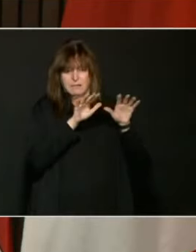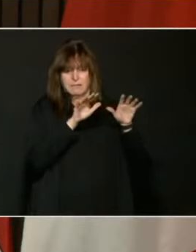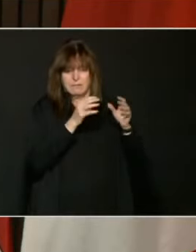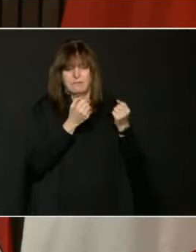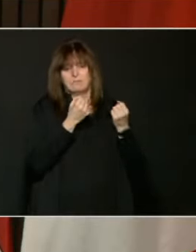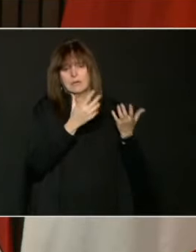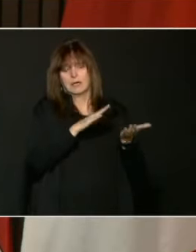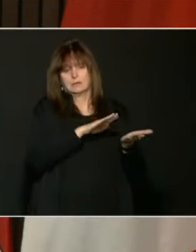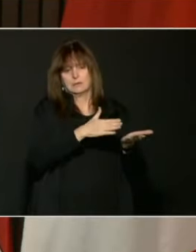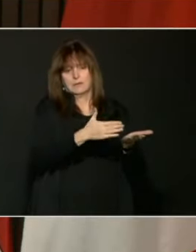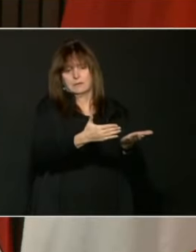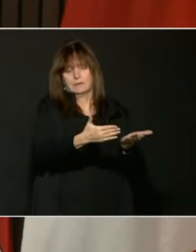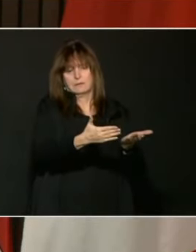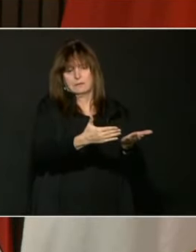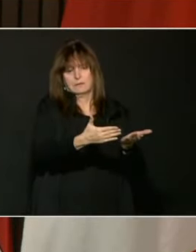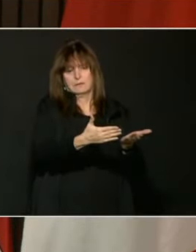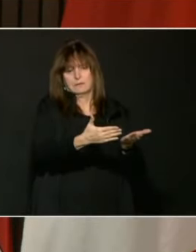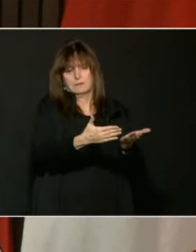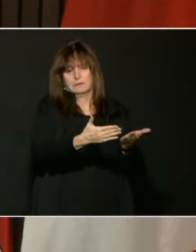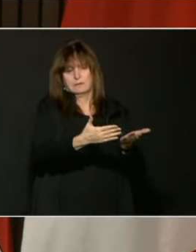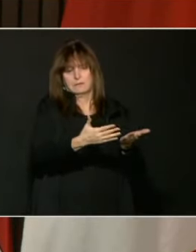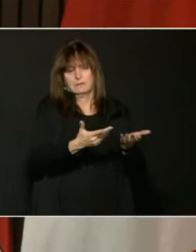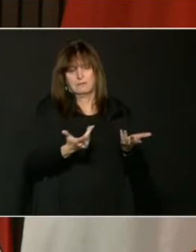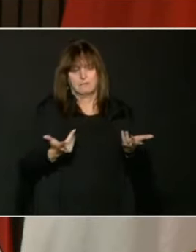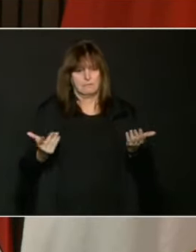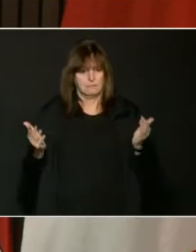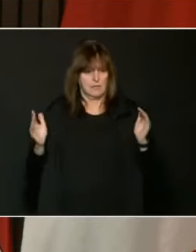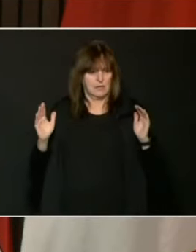3 times or higher than what we've seen here in Ontario.